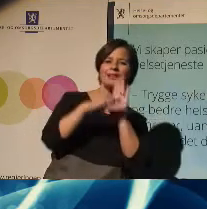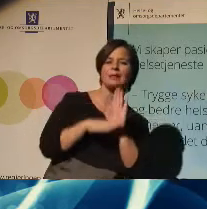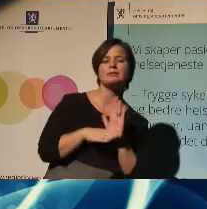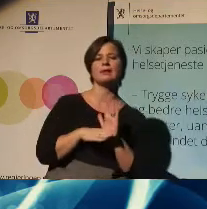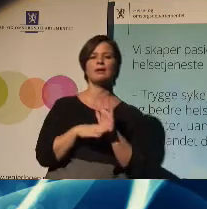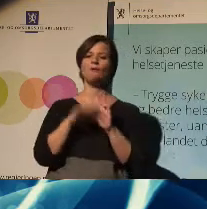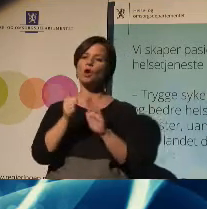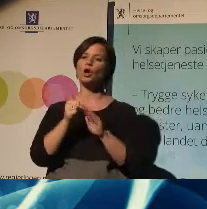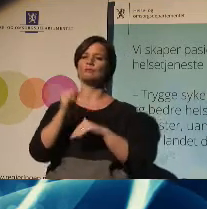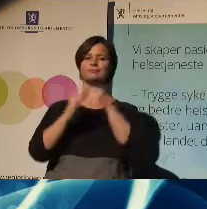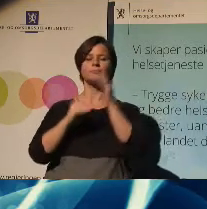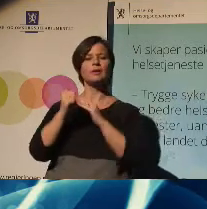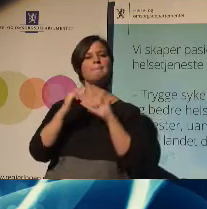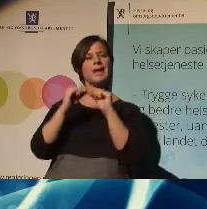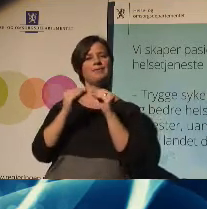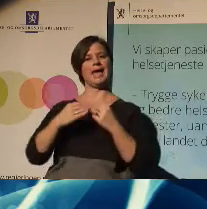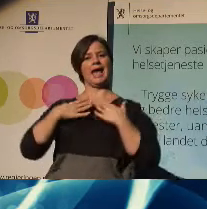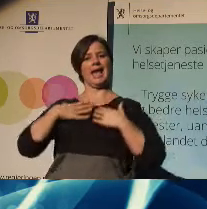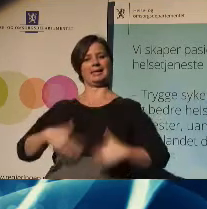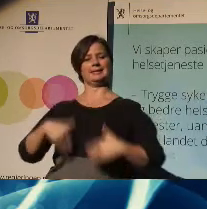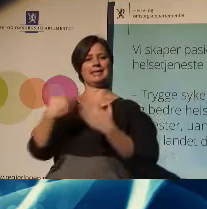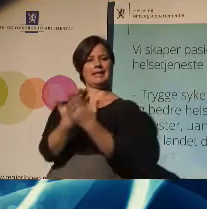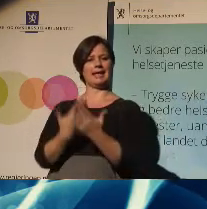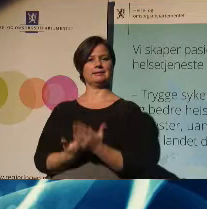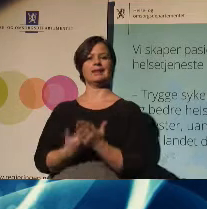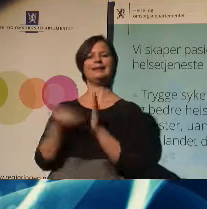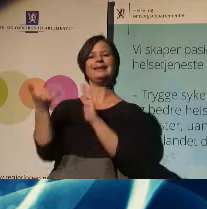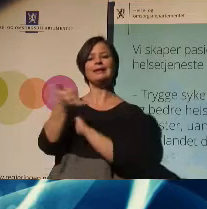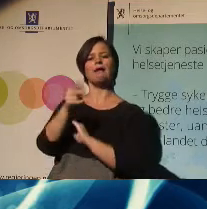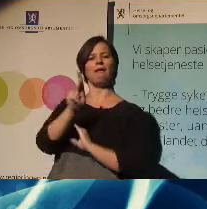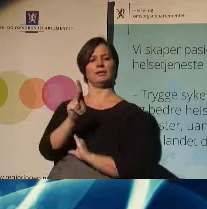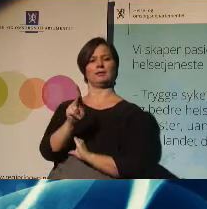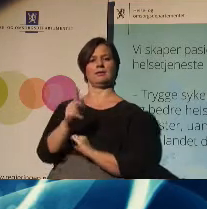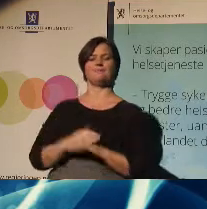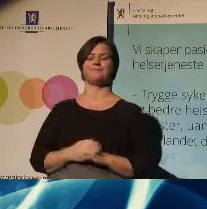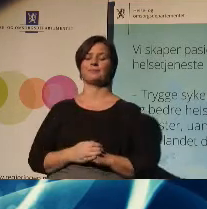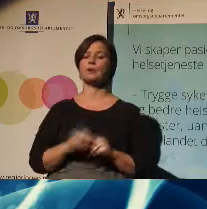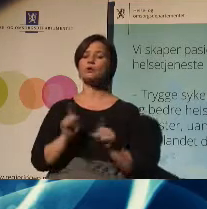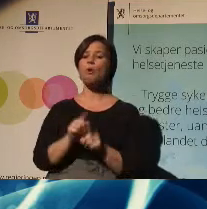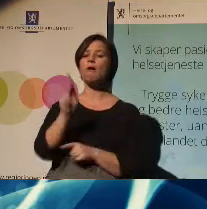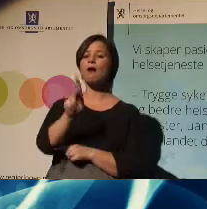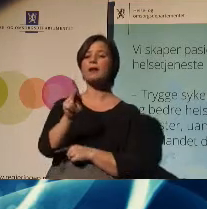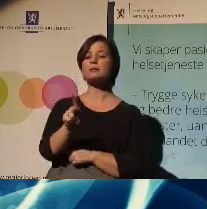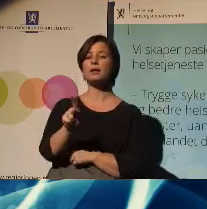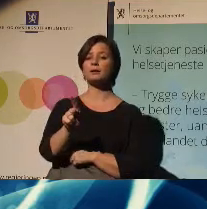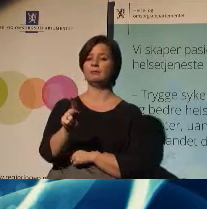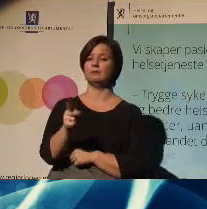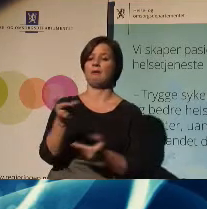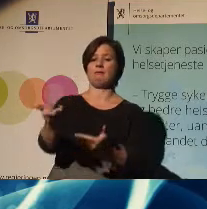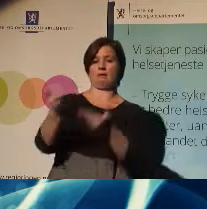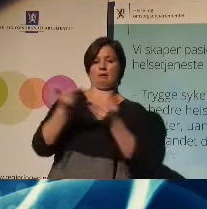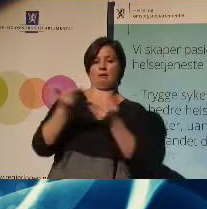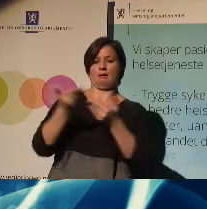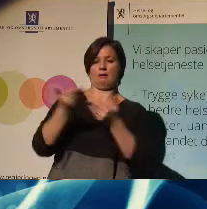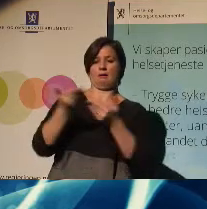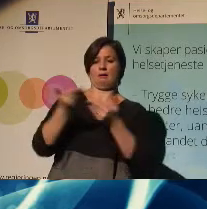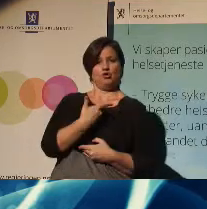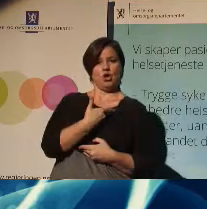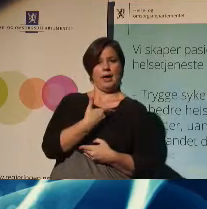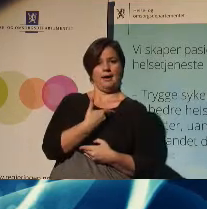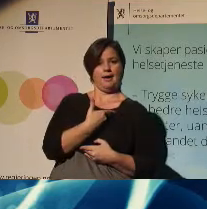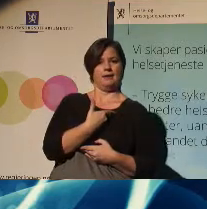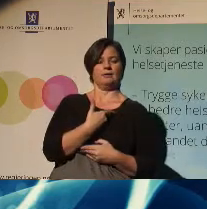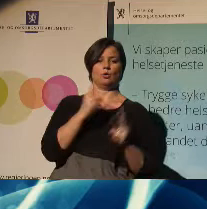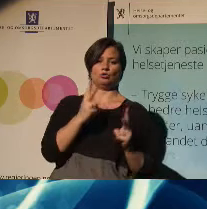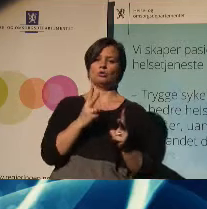help build a better healthcare system in Kaiser. And Kaiser brought us as much as we brought Kaiser. Think about the Voice of the